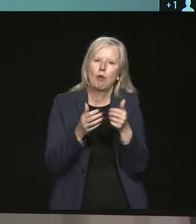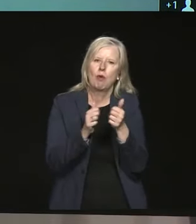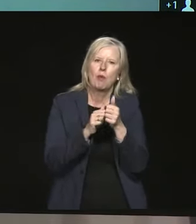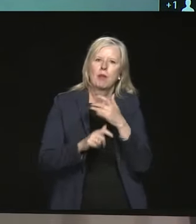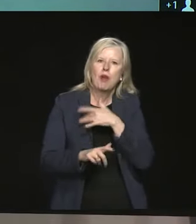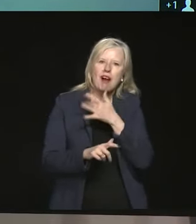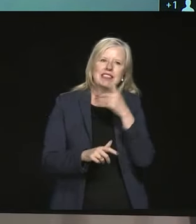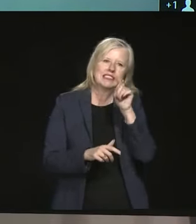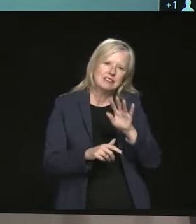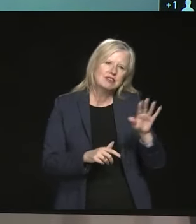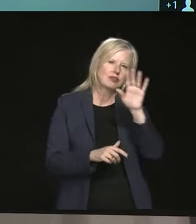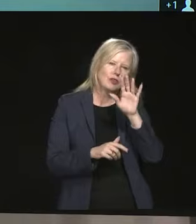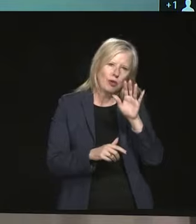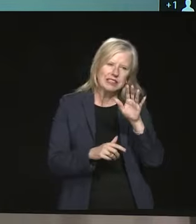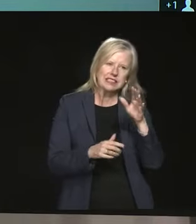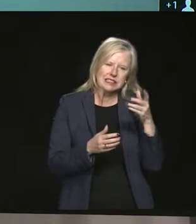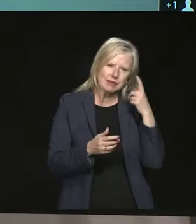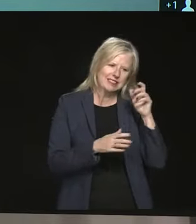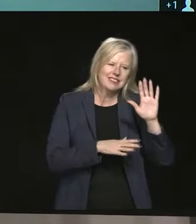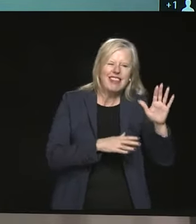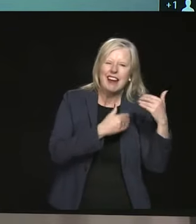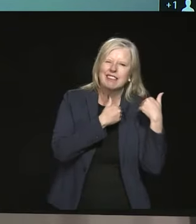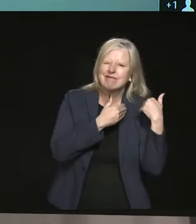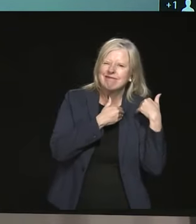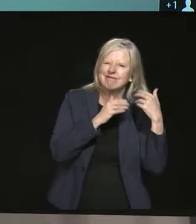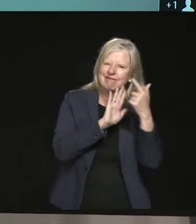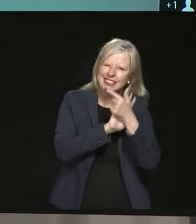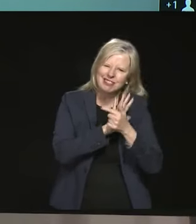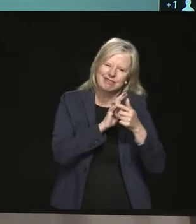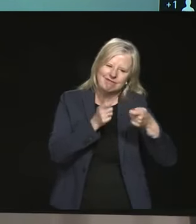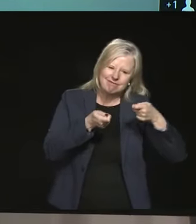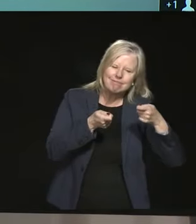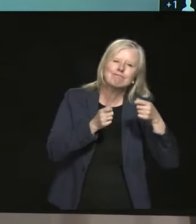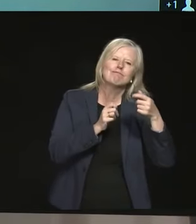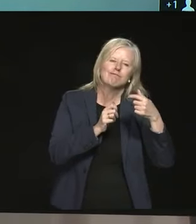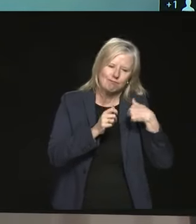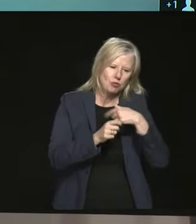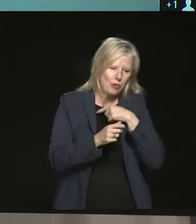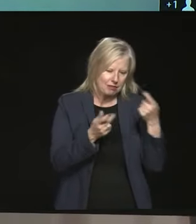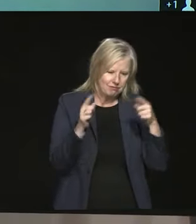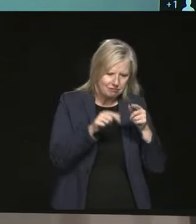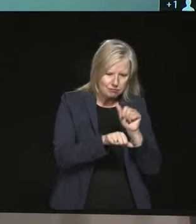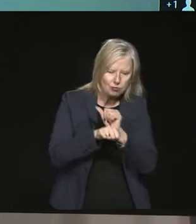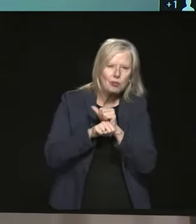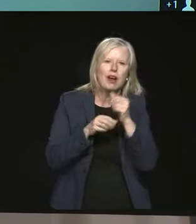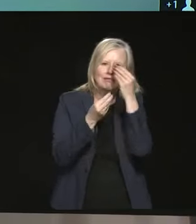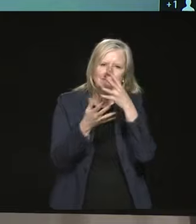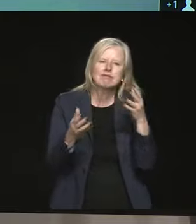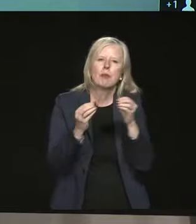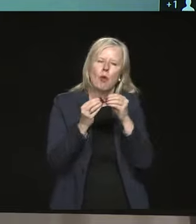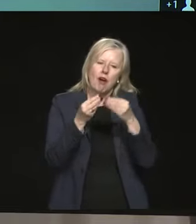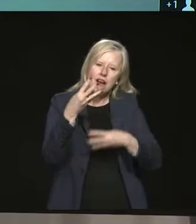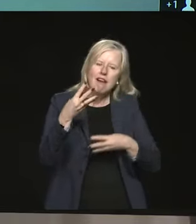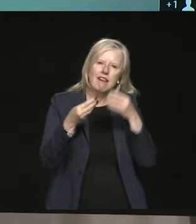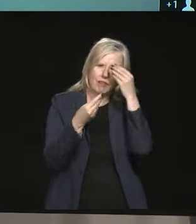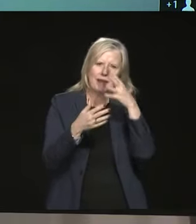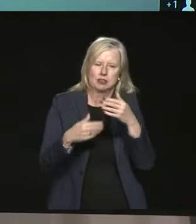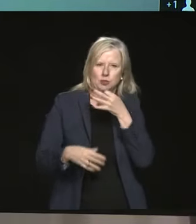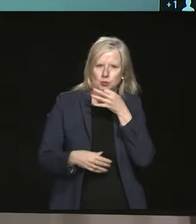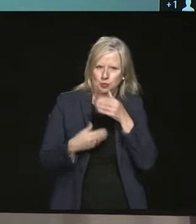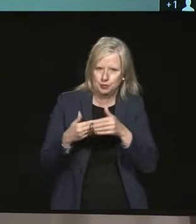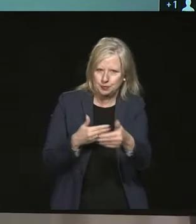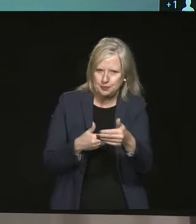under their jurisdiction, and we'll have more details to share soon. Il s'agit de sauver des emplois. This is about